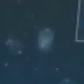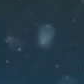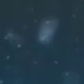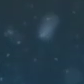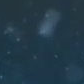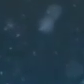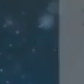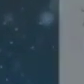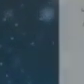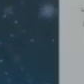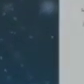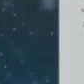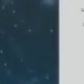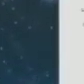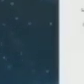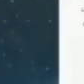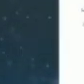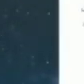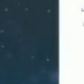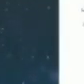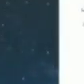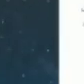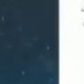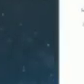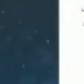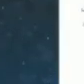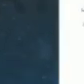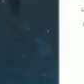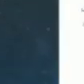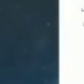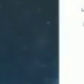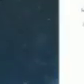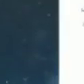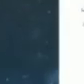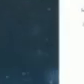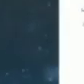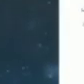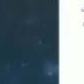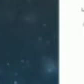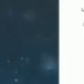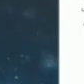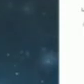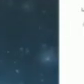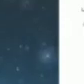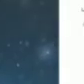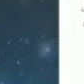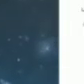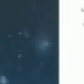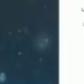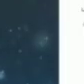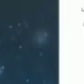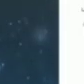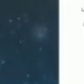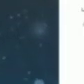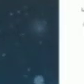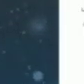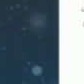for deals. Check out the deals the Balloon People has in store just for you.